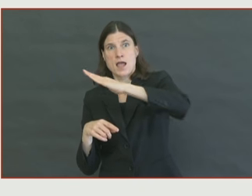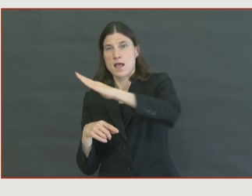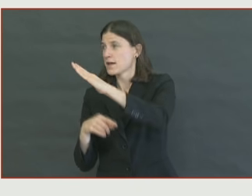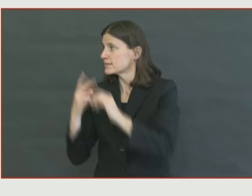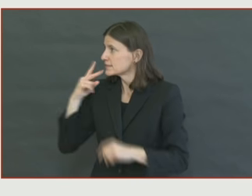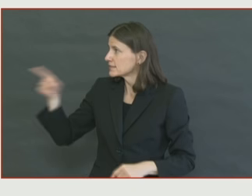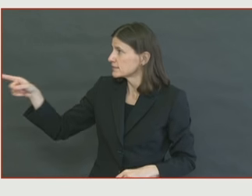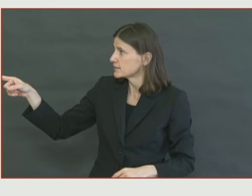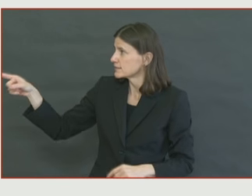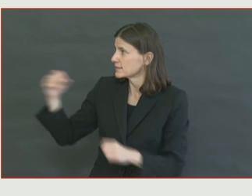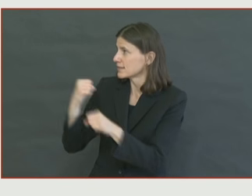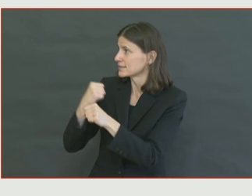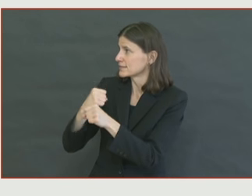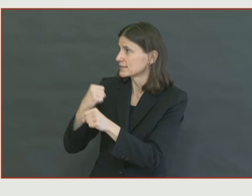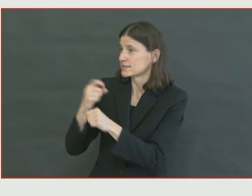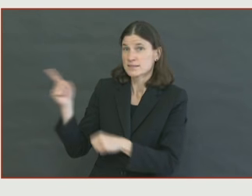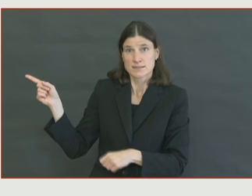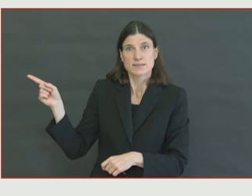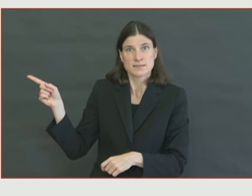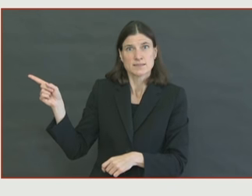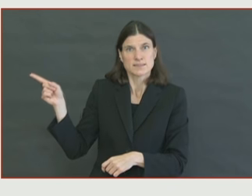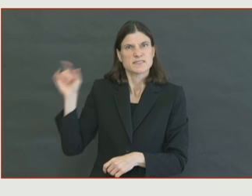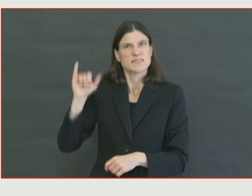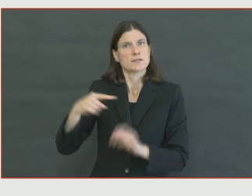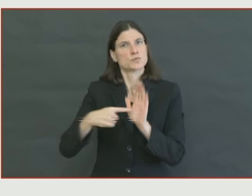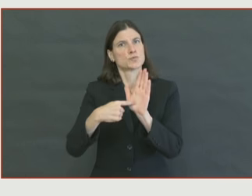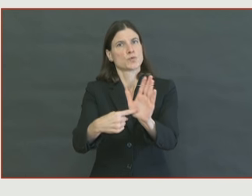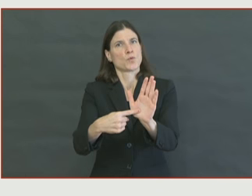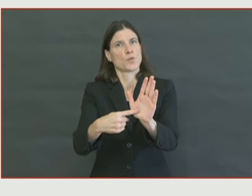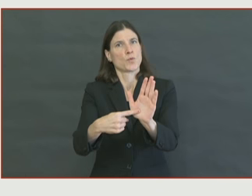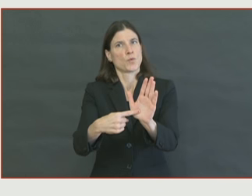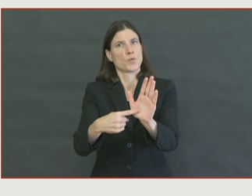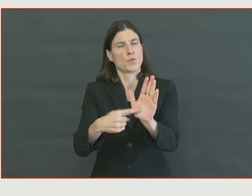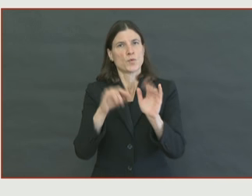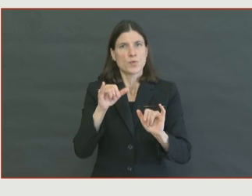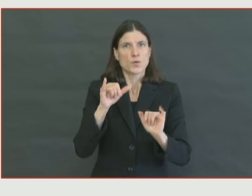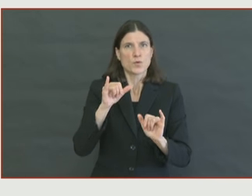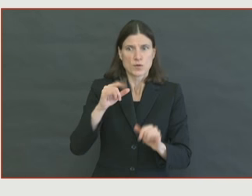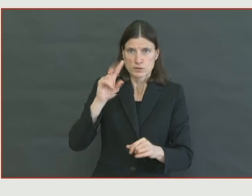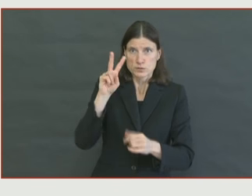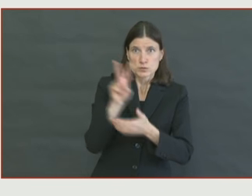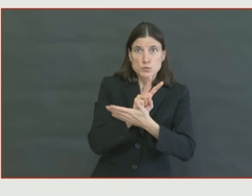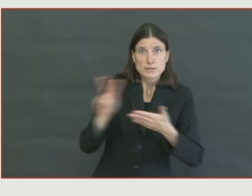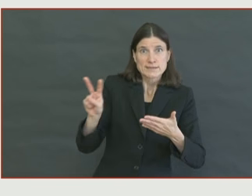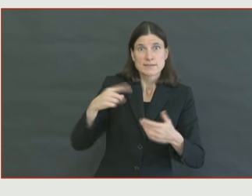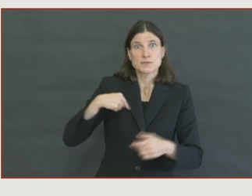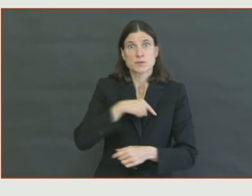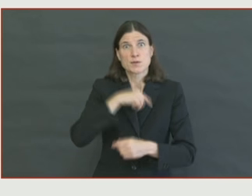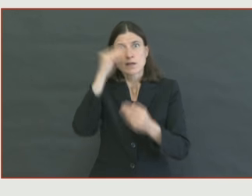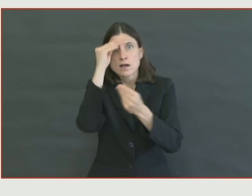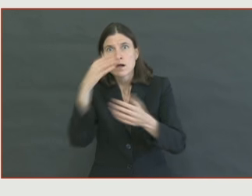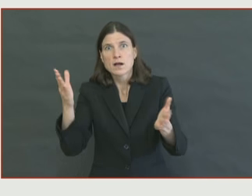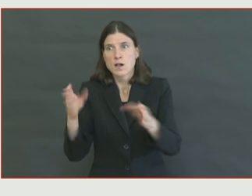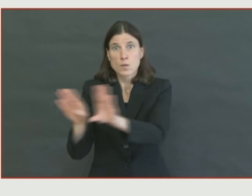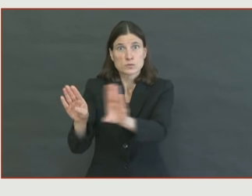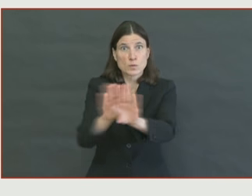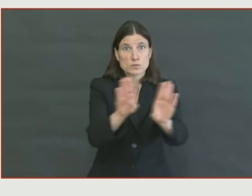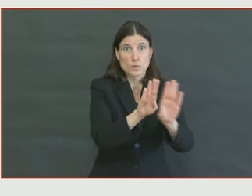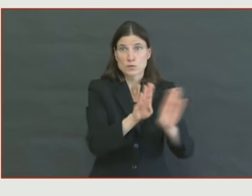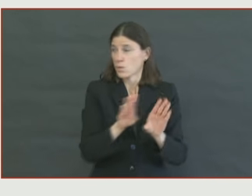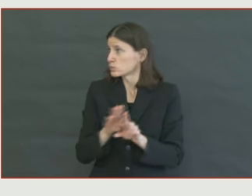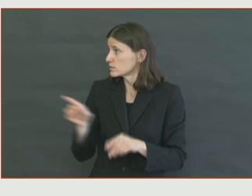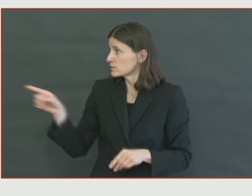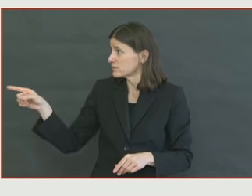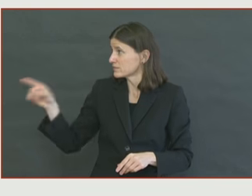That is almost exactly 2 weeks after I announced our first business closures, 2 weeks after I